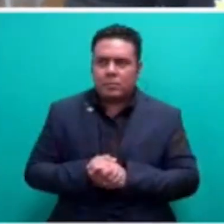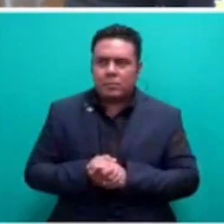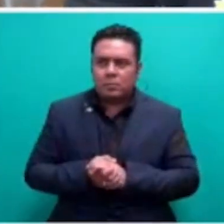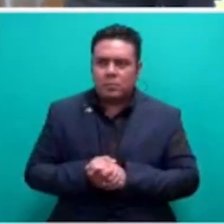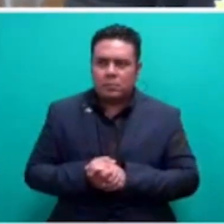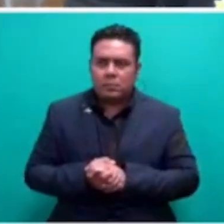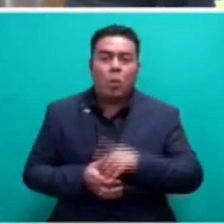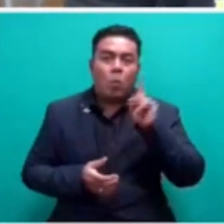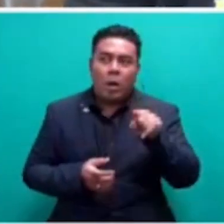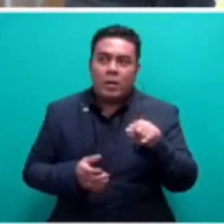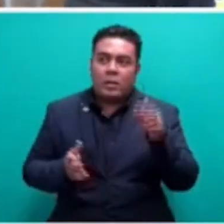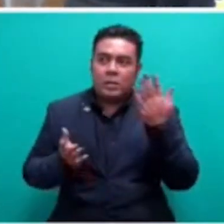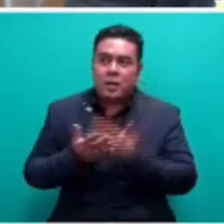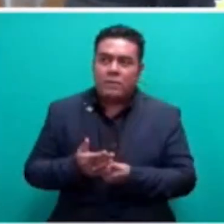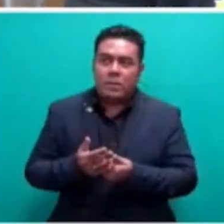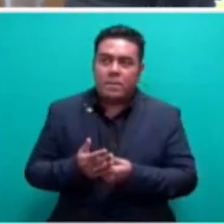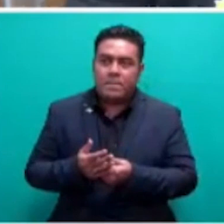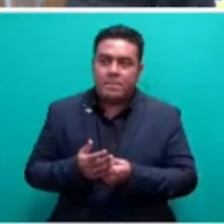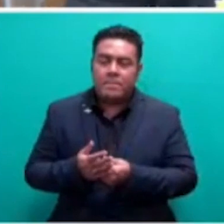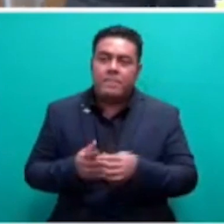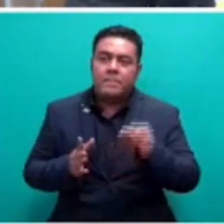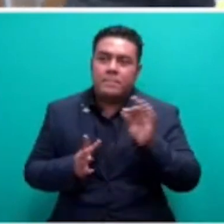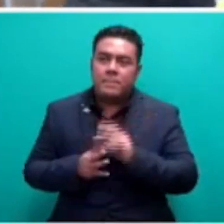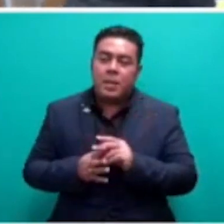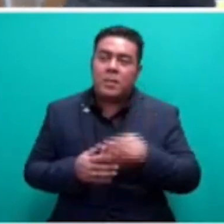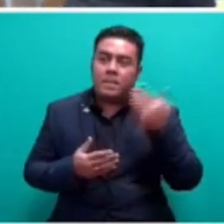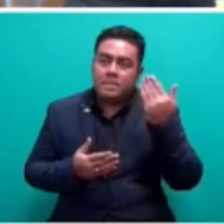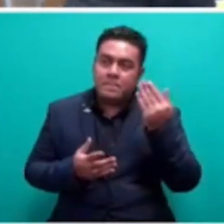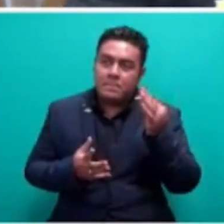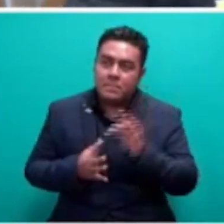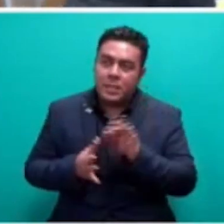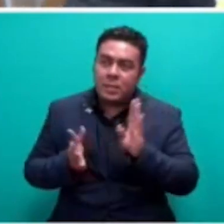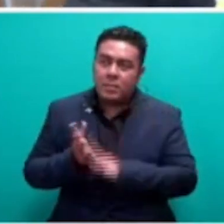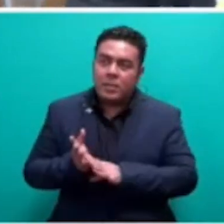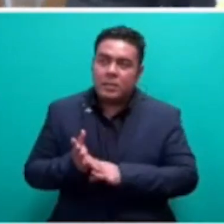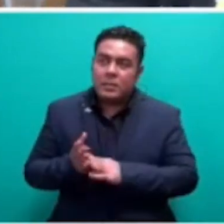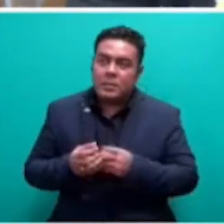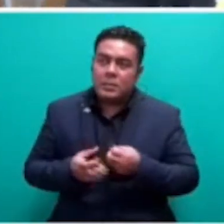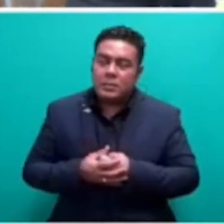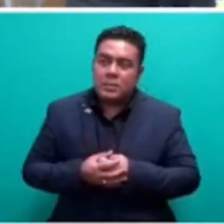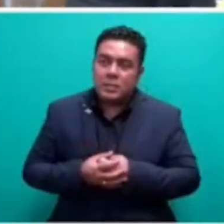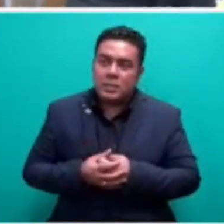one irrelevant politician, or as the Honorable Prime Minister said, spent force,